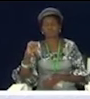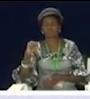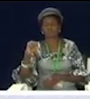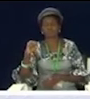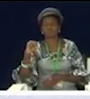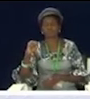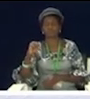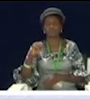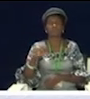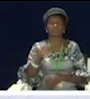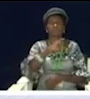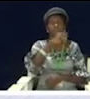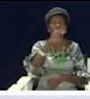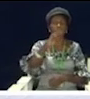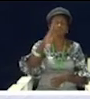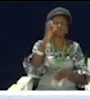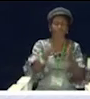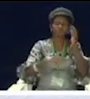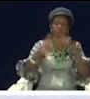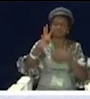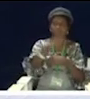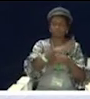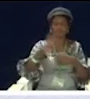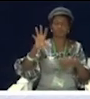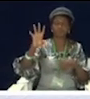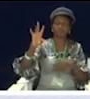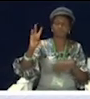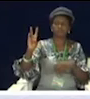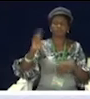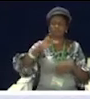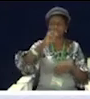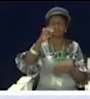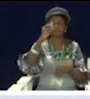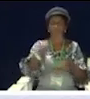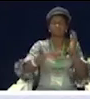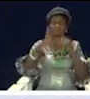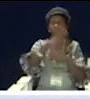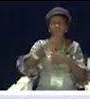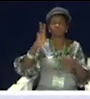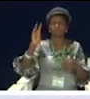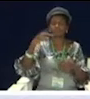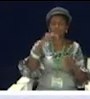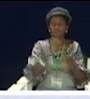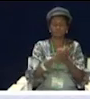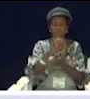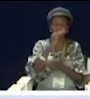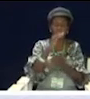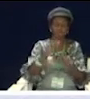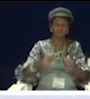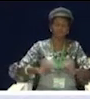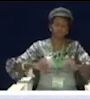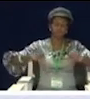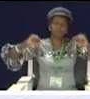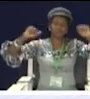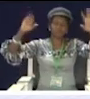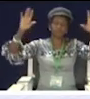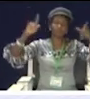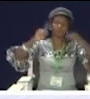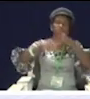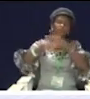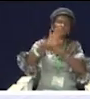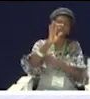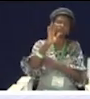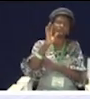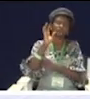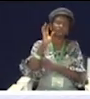James chapter 4, verse 7. James chapter 4, verse 7. He says, submit to God.